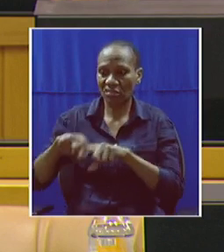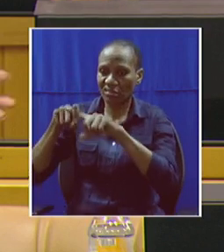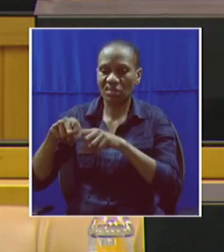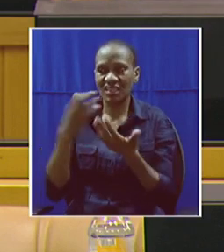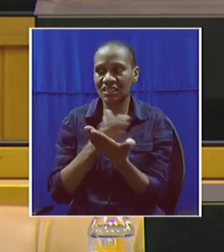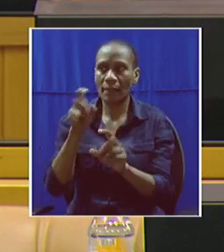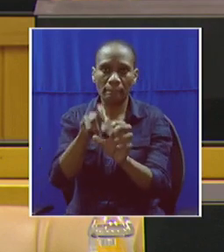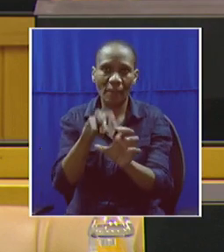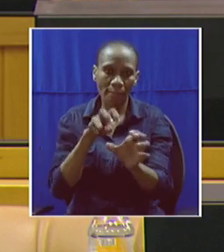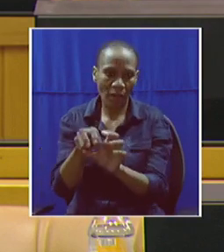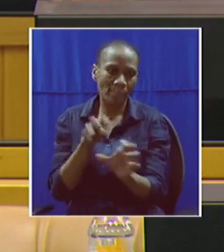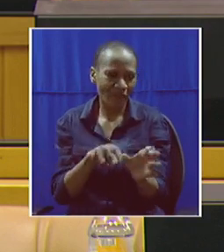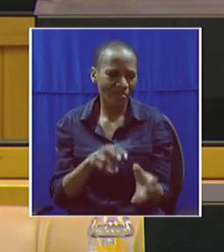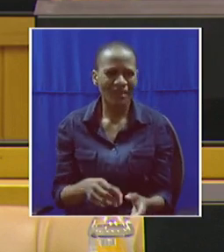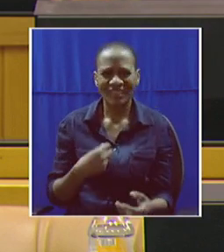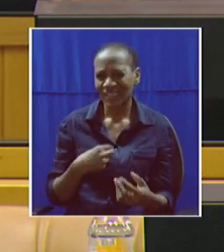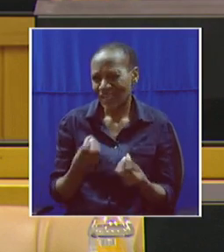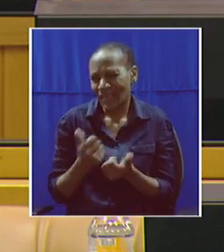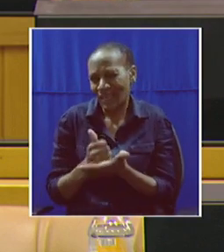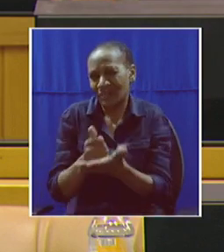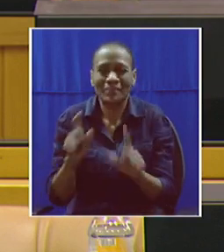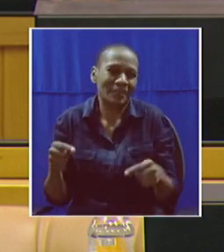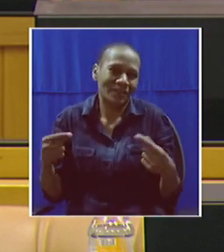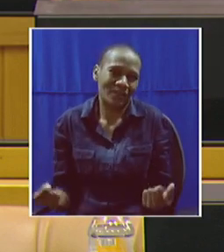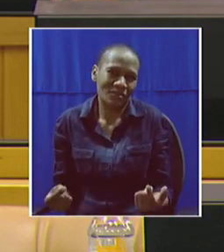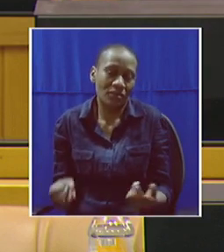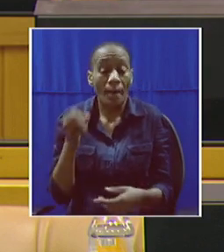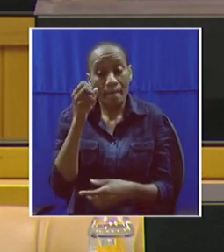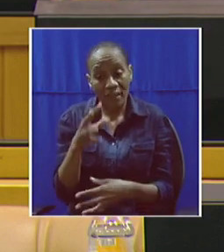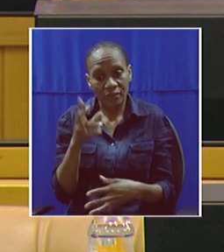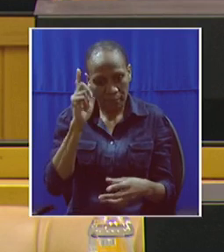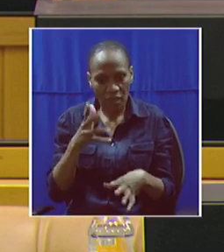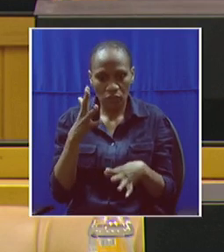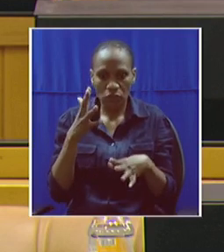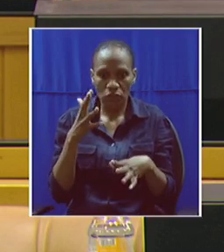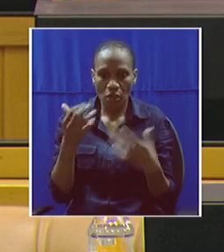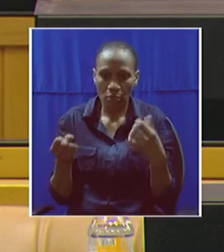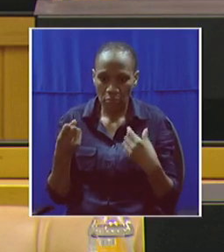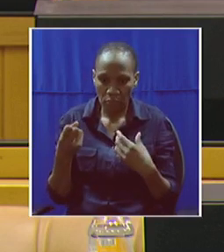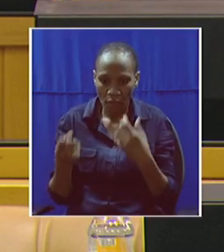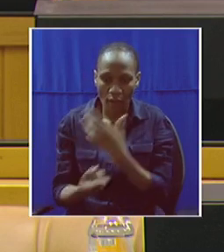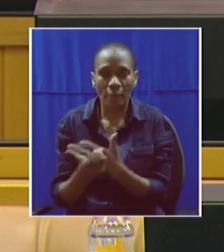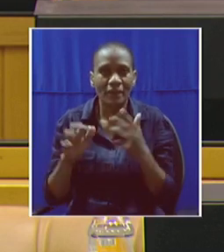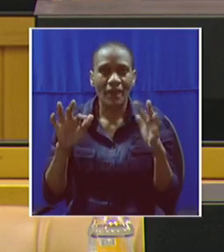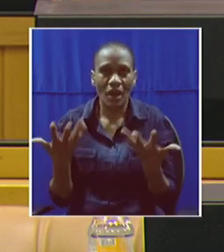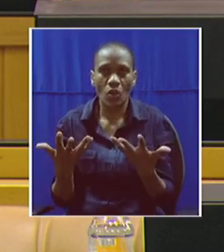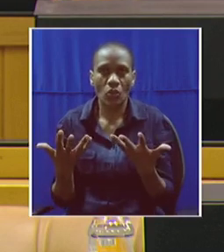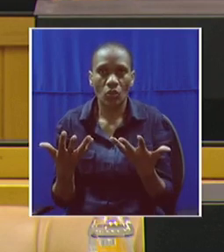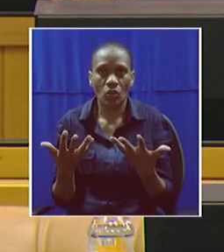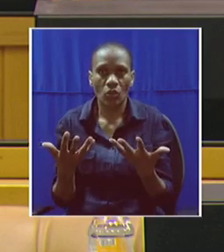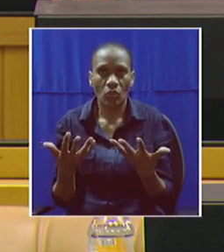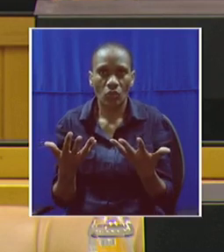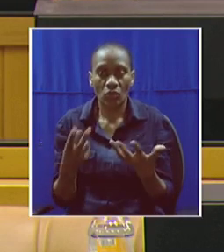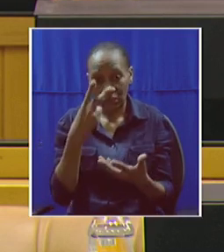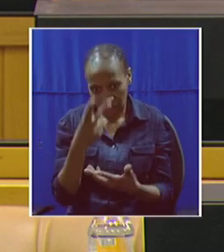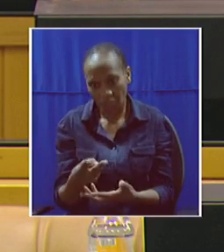it's it's something that is unavoidable but it has to be informed by realities that